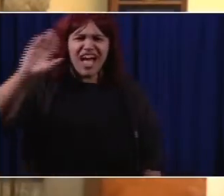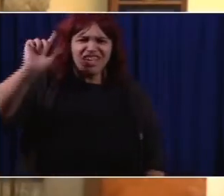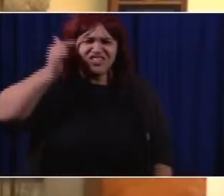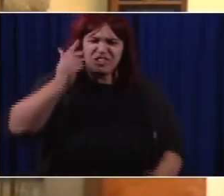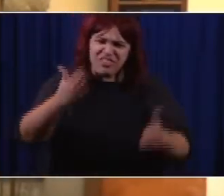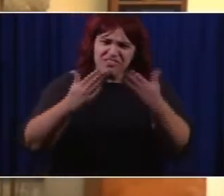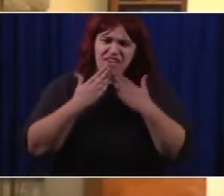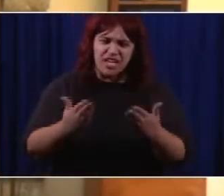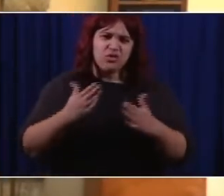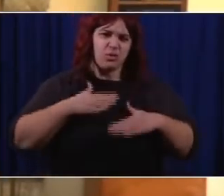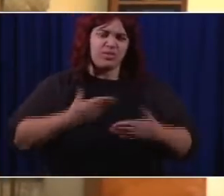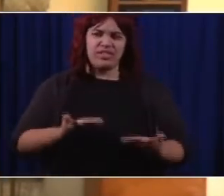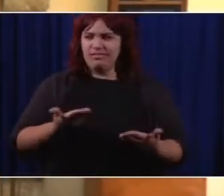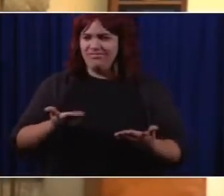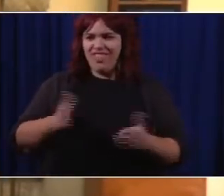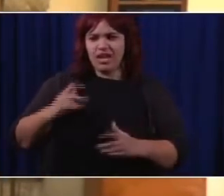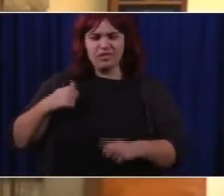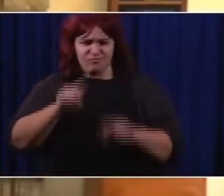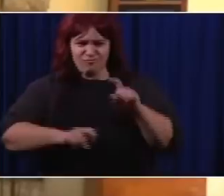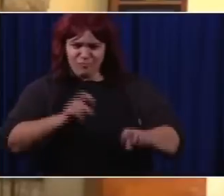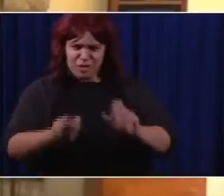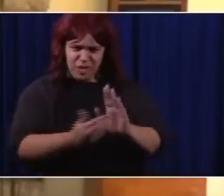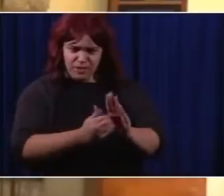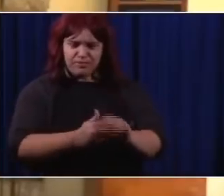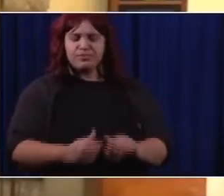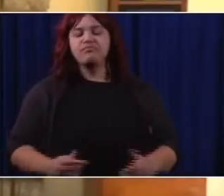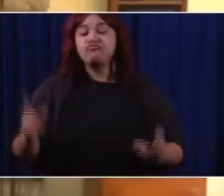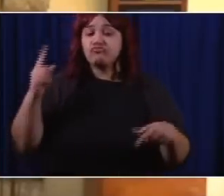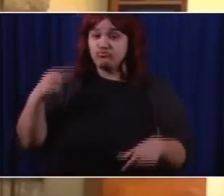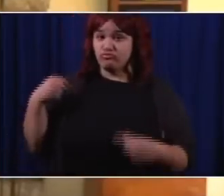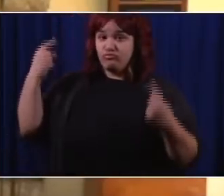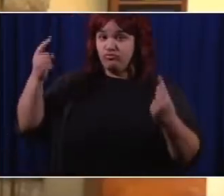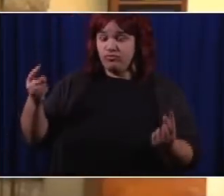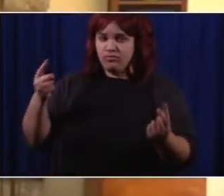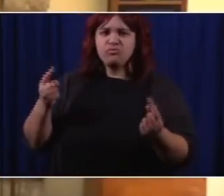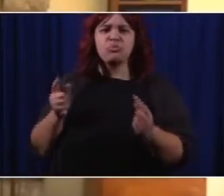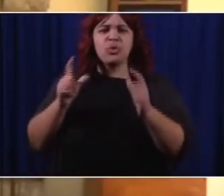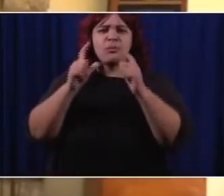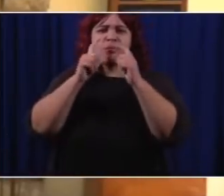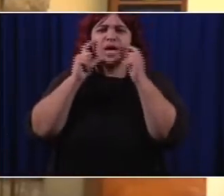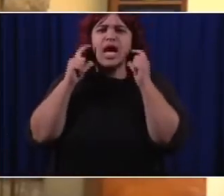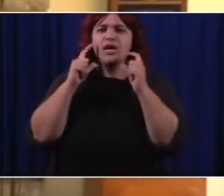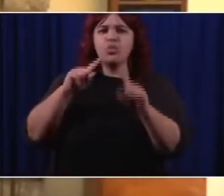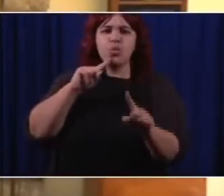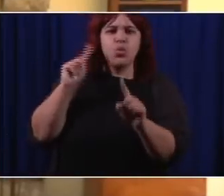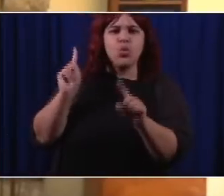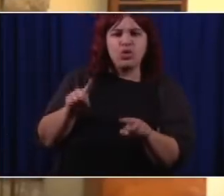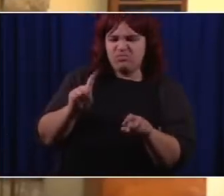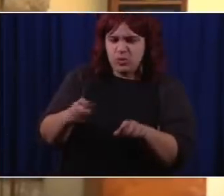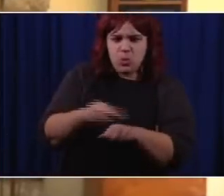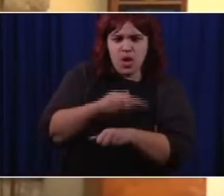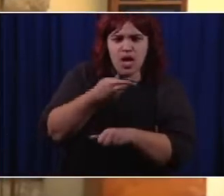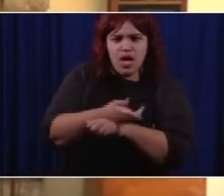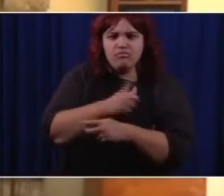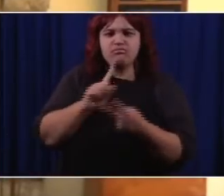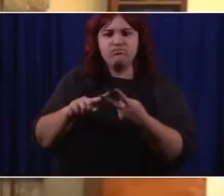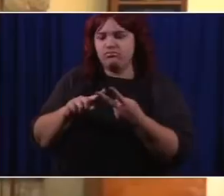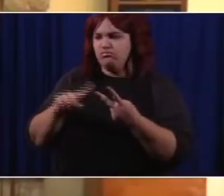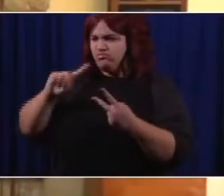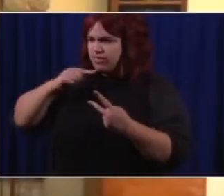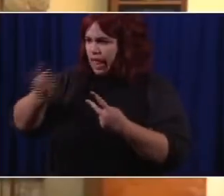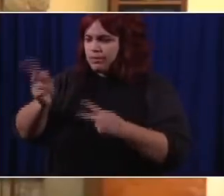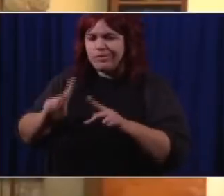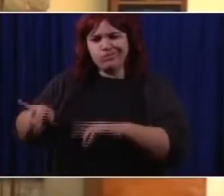this again. Masks and stay-at-home orders have been, it seems, the most effective ways to reduce the spread. And if